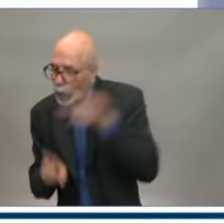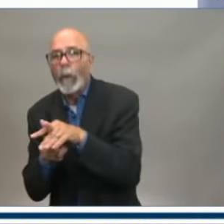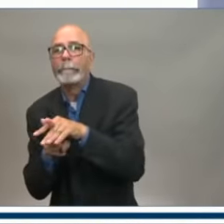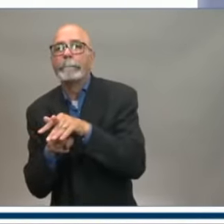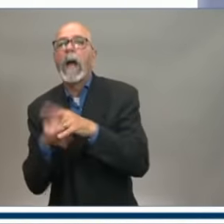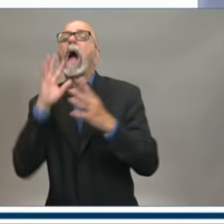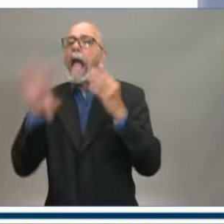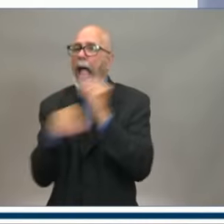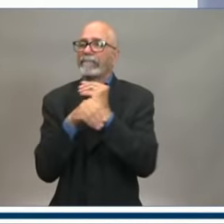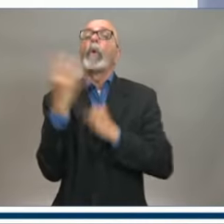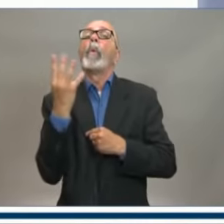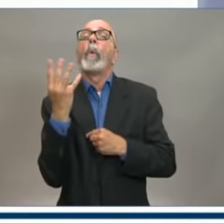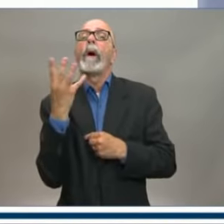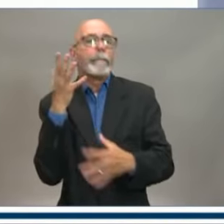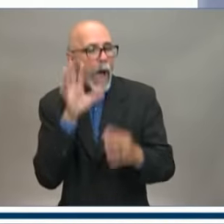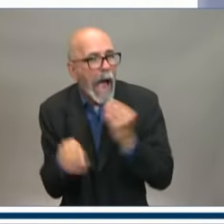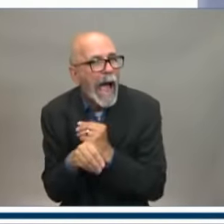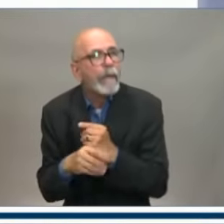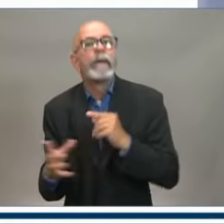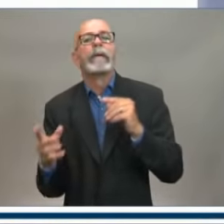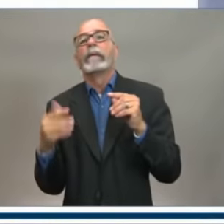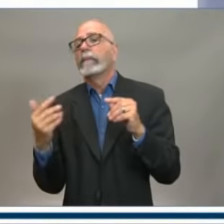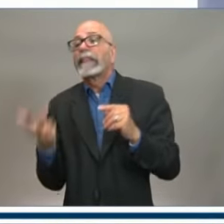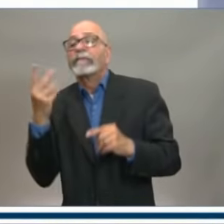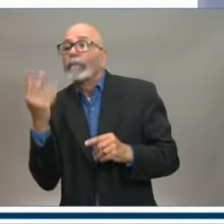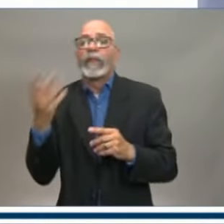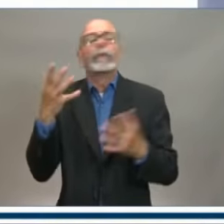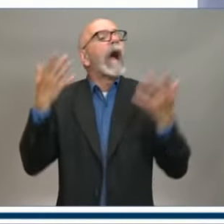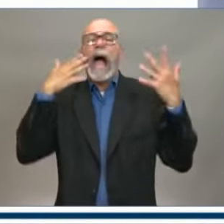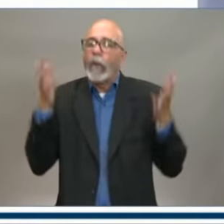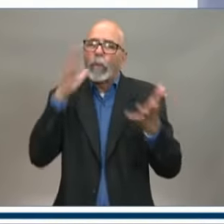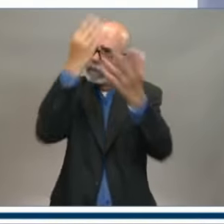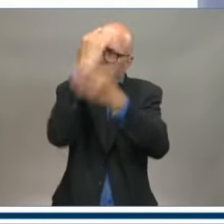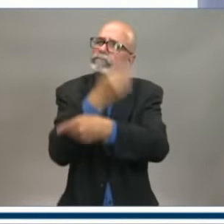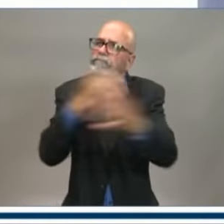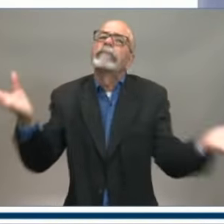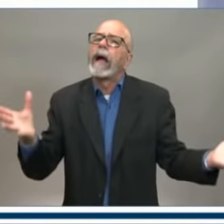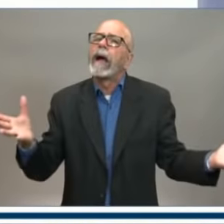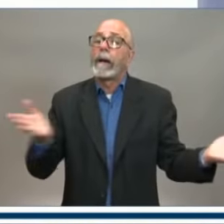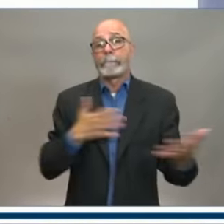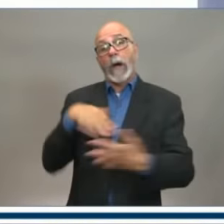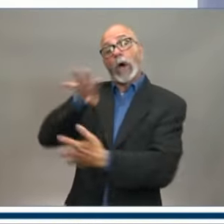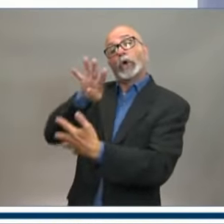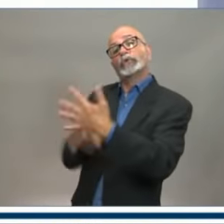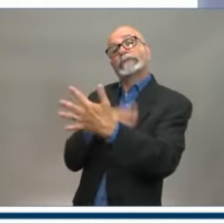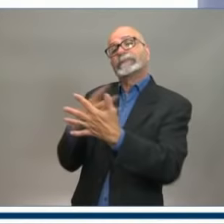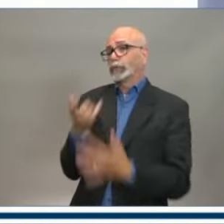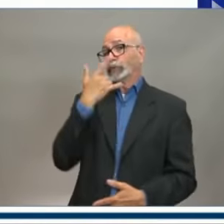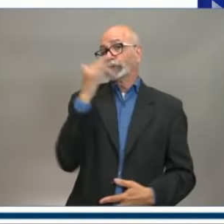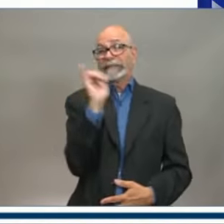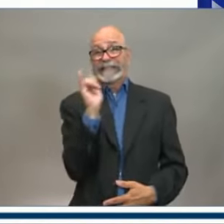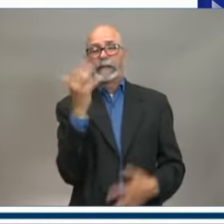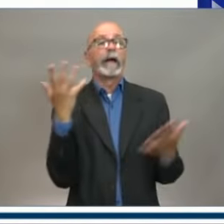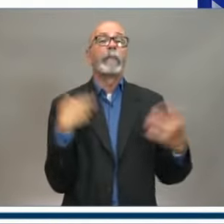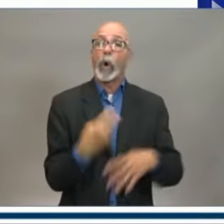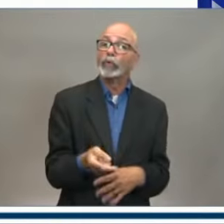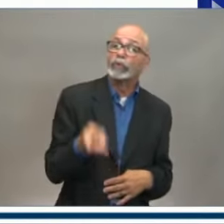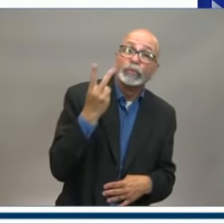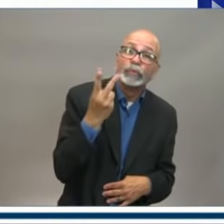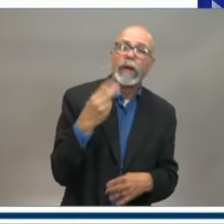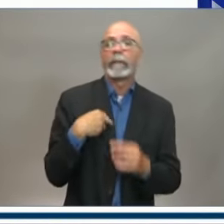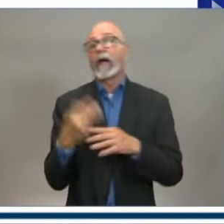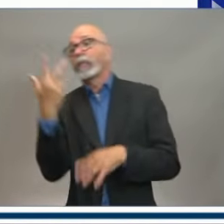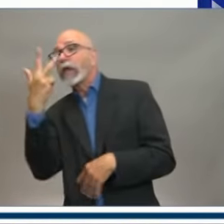But we'll give Nova Scotians plenty of notice if there's a change in the way we communicate to them. Next question will go to